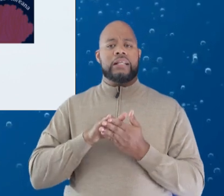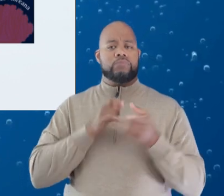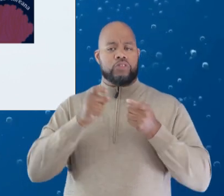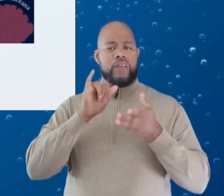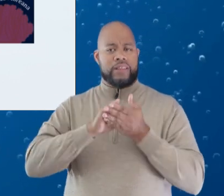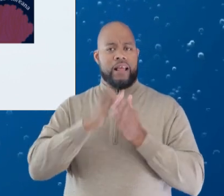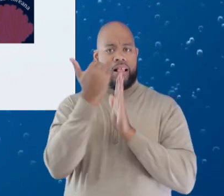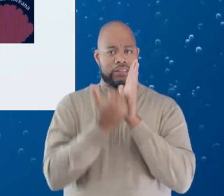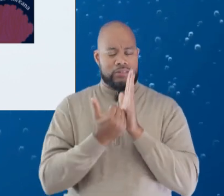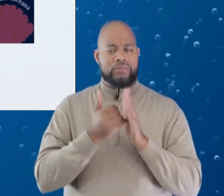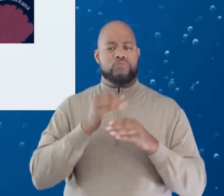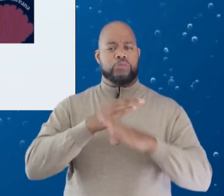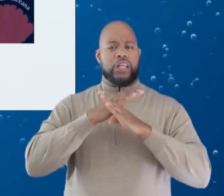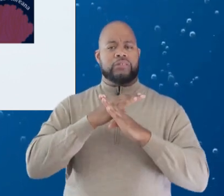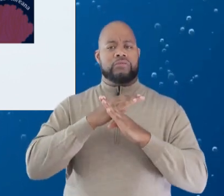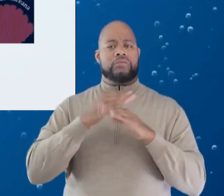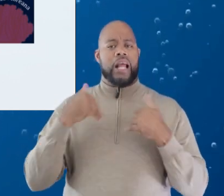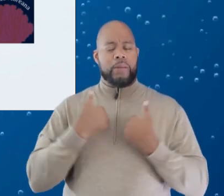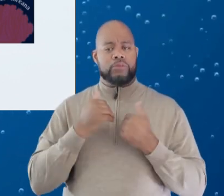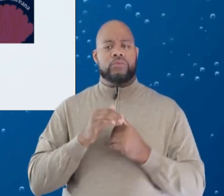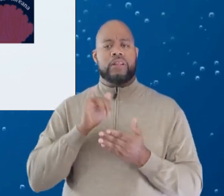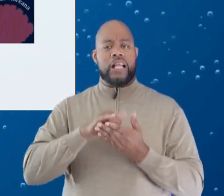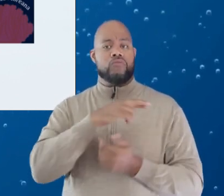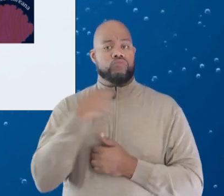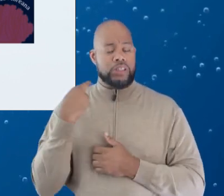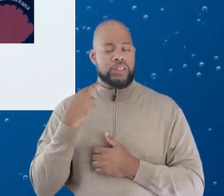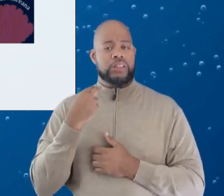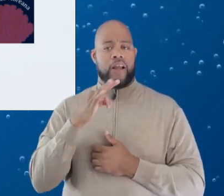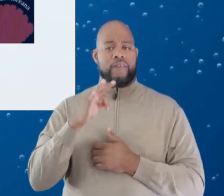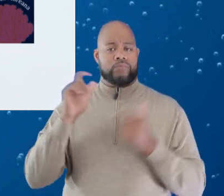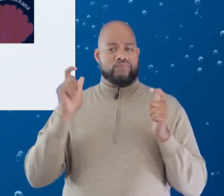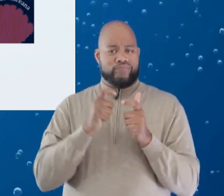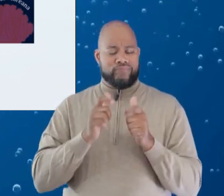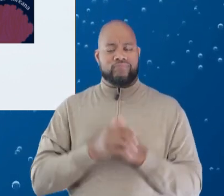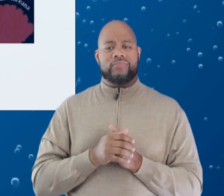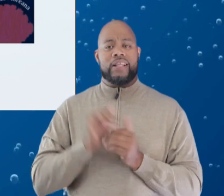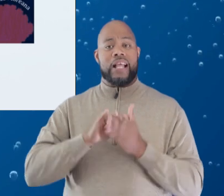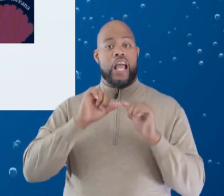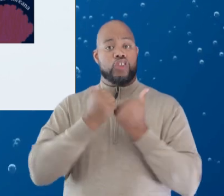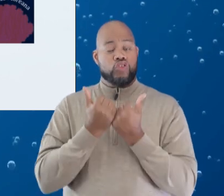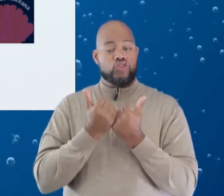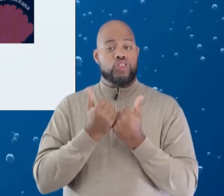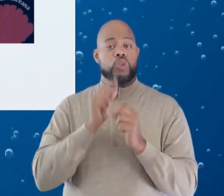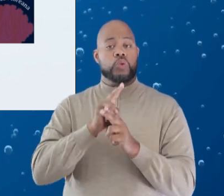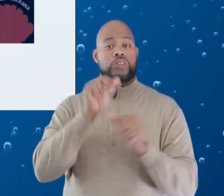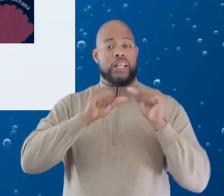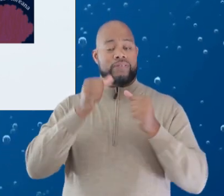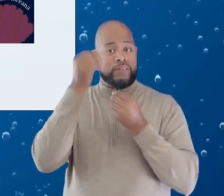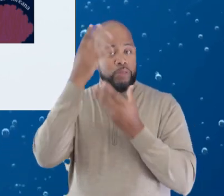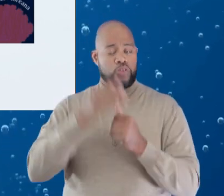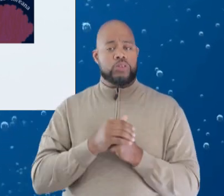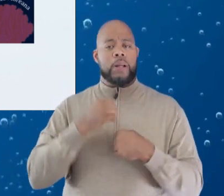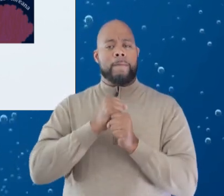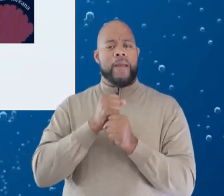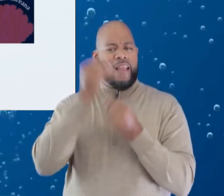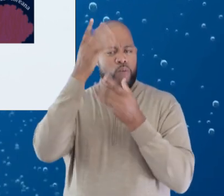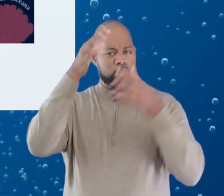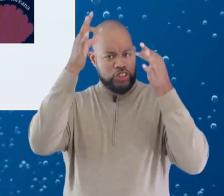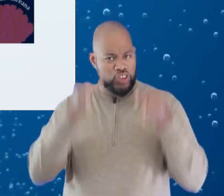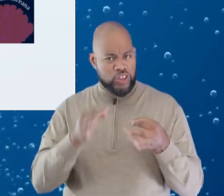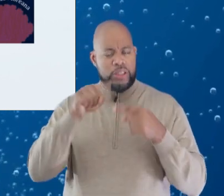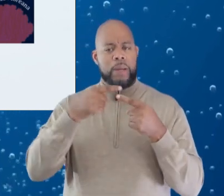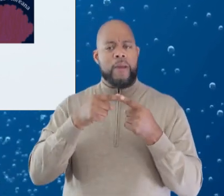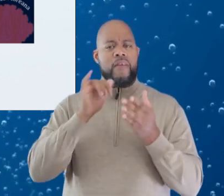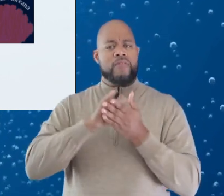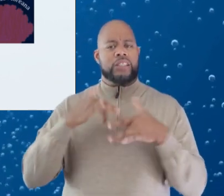Act, which lists and protects species that are at risk of extinction. These agencies use scientific data to make informed